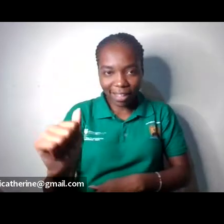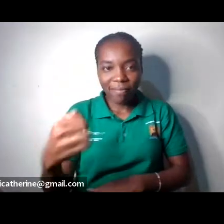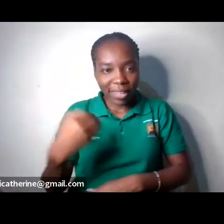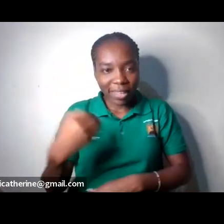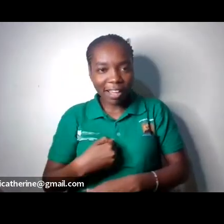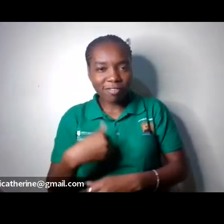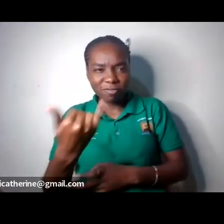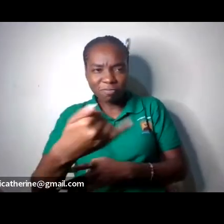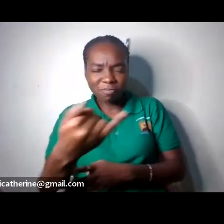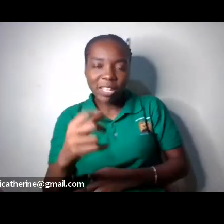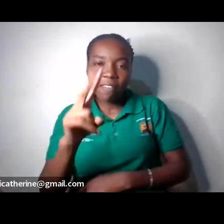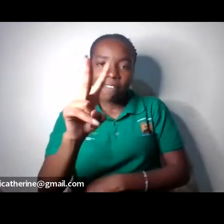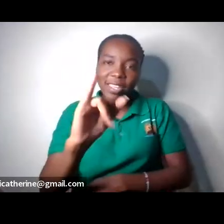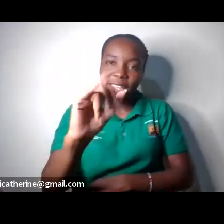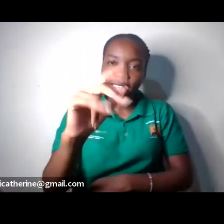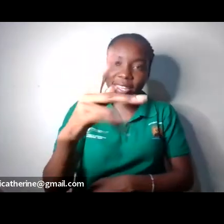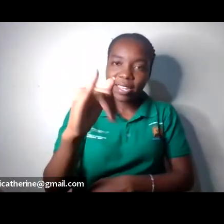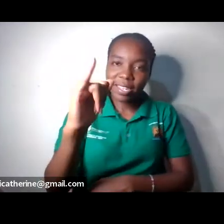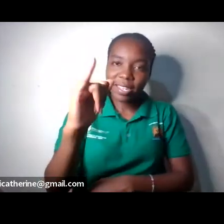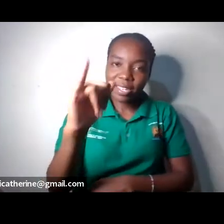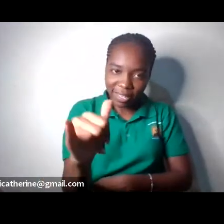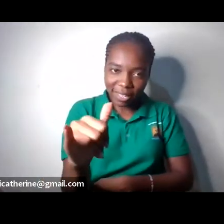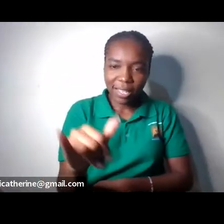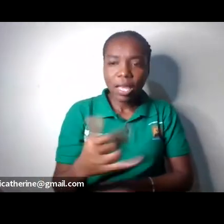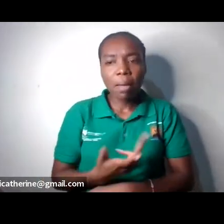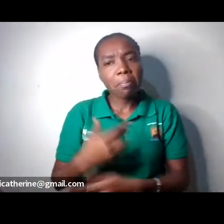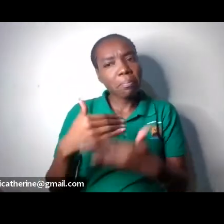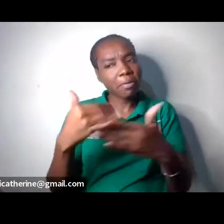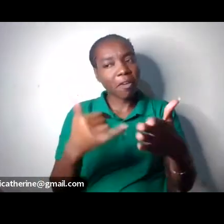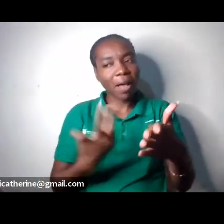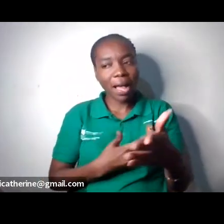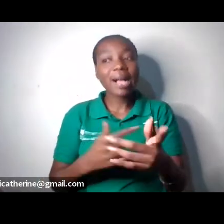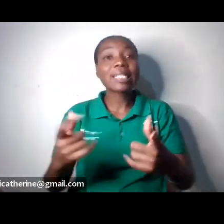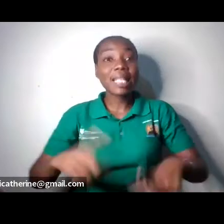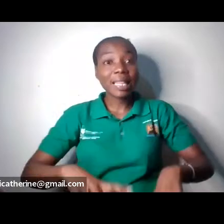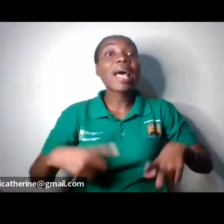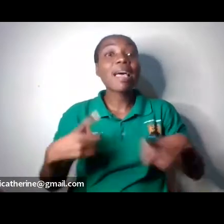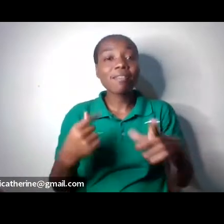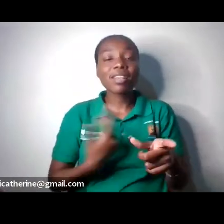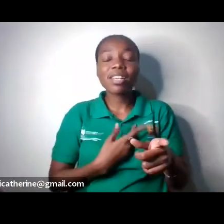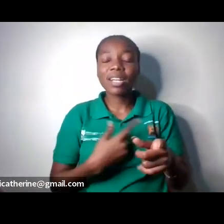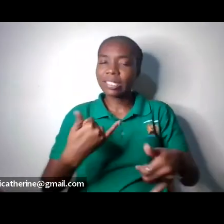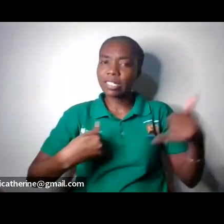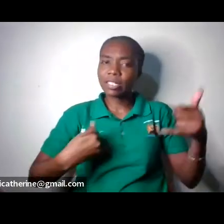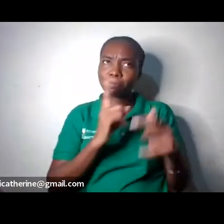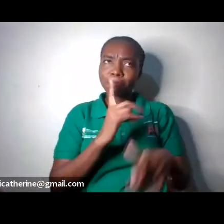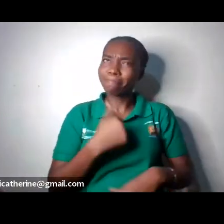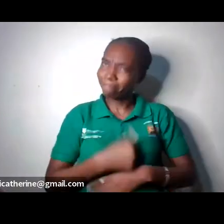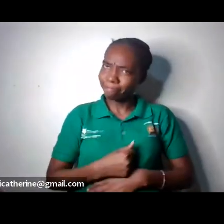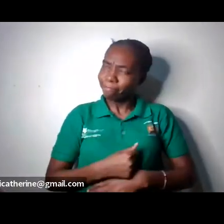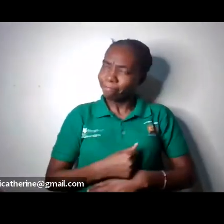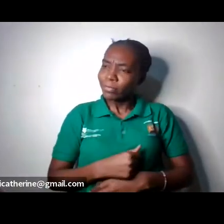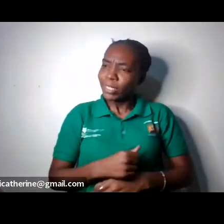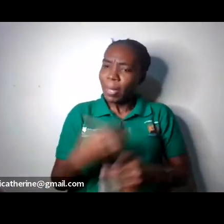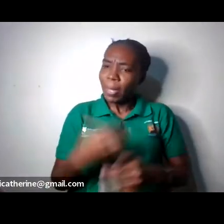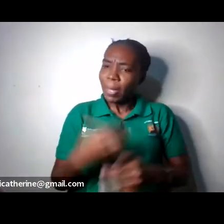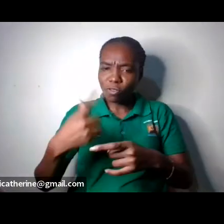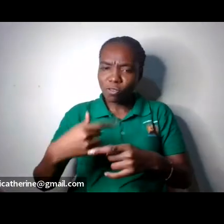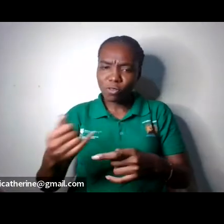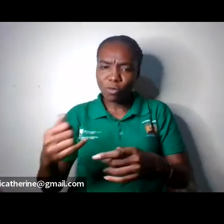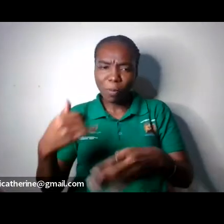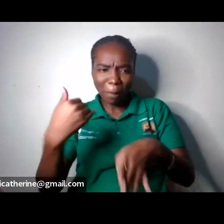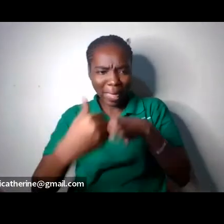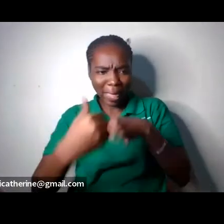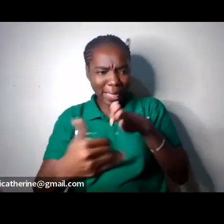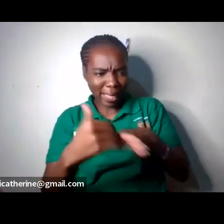Vicky. We were making fun just before we went live that it is the construction people who are actually very passionate about this Africa.